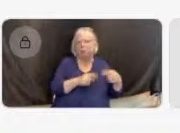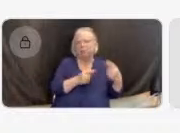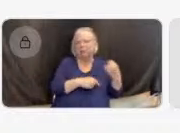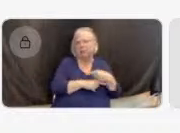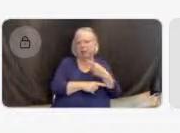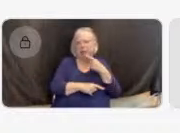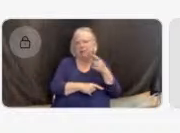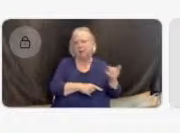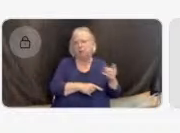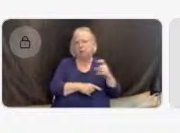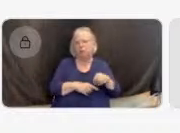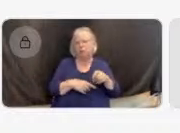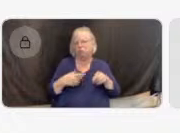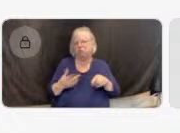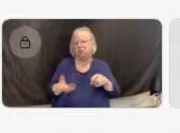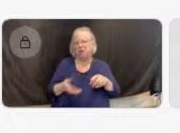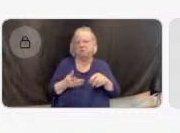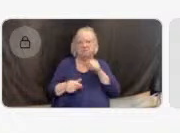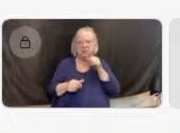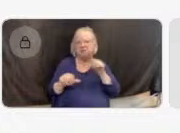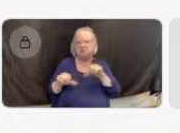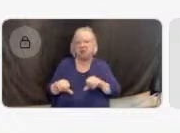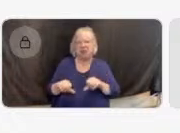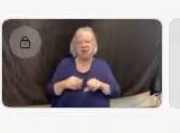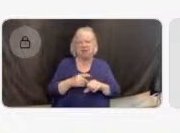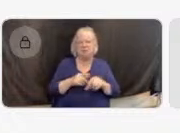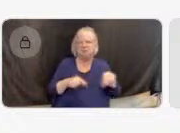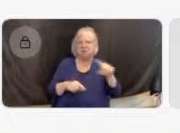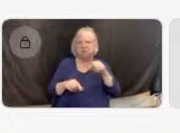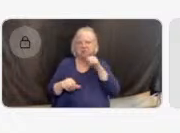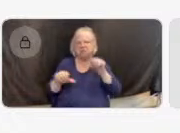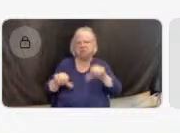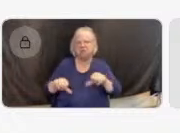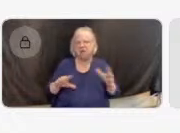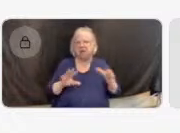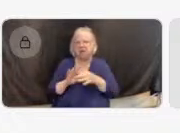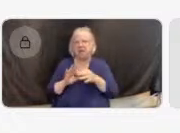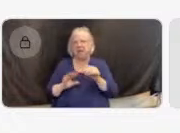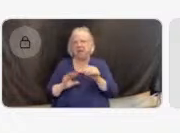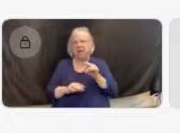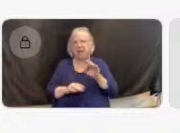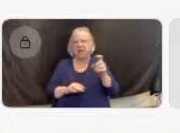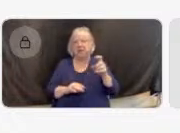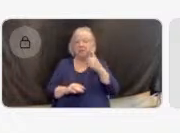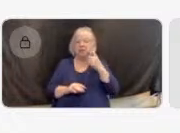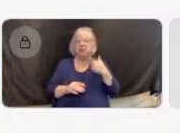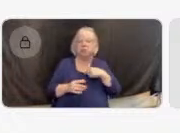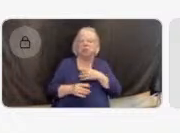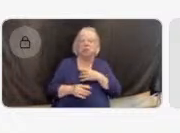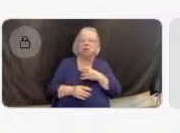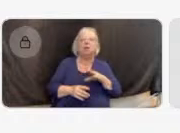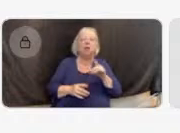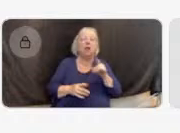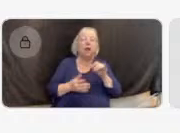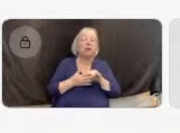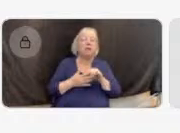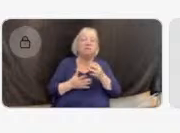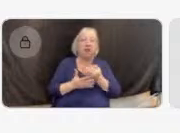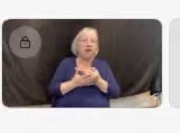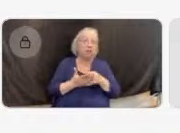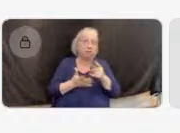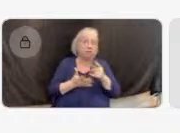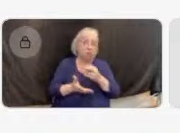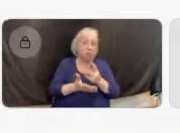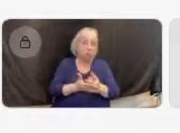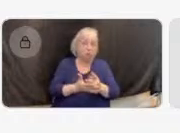should deny their request for annexation because we didn't like the fact that you approved their preliminary plat.